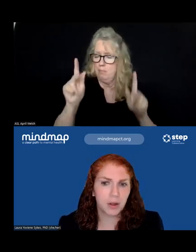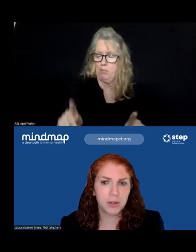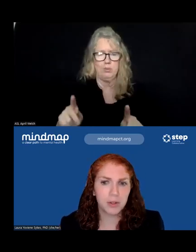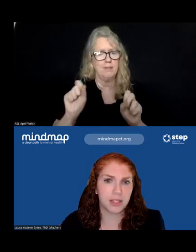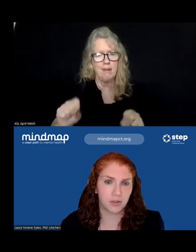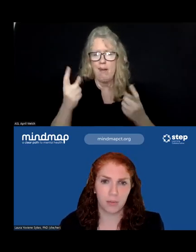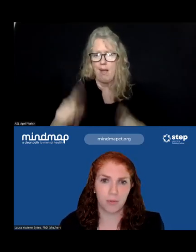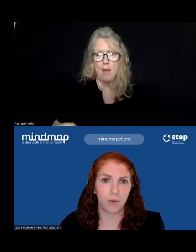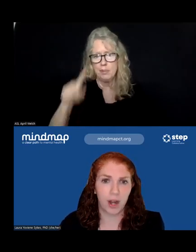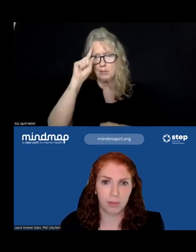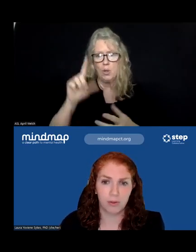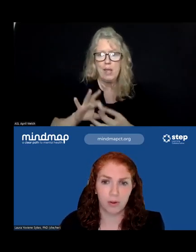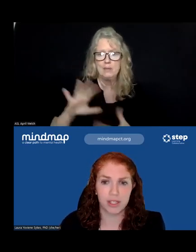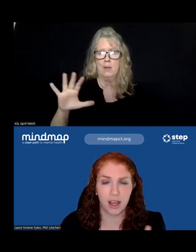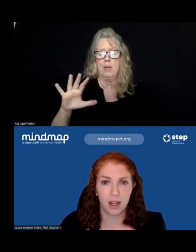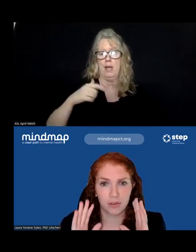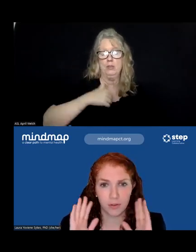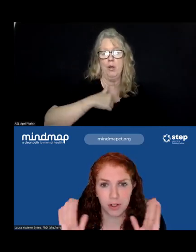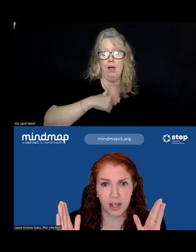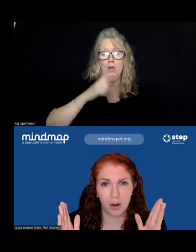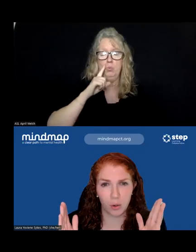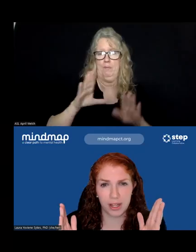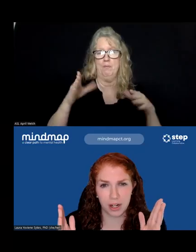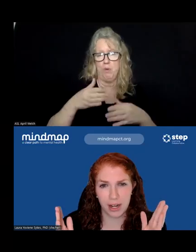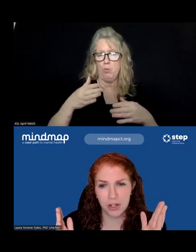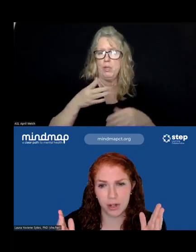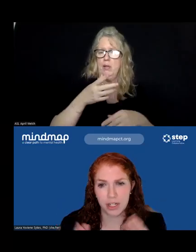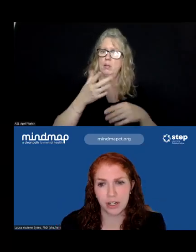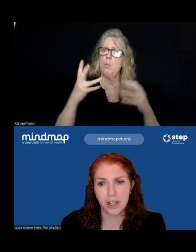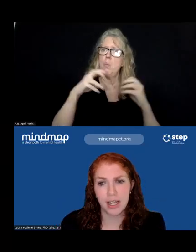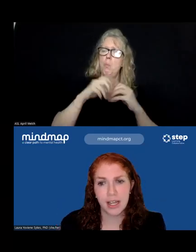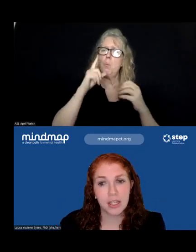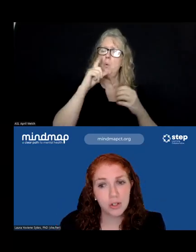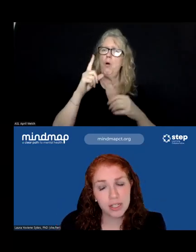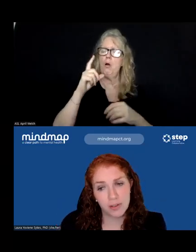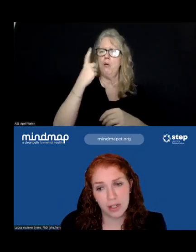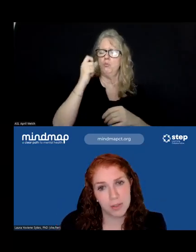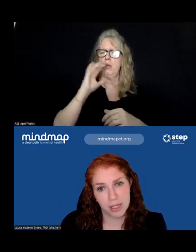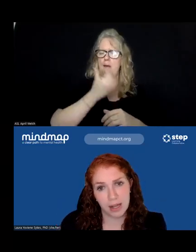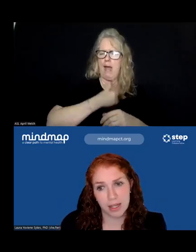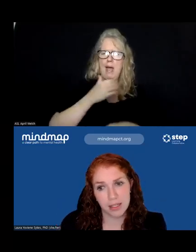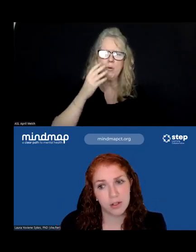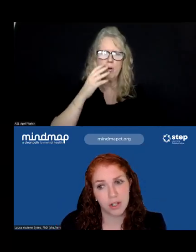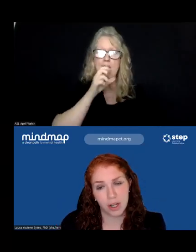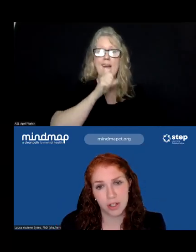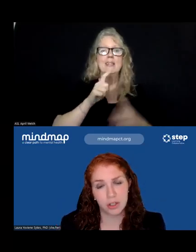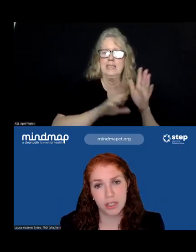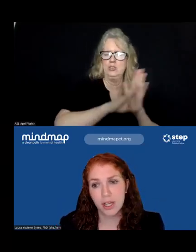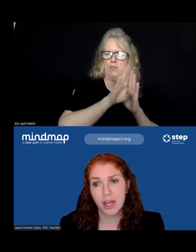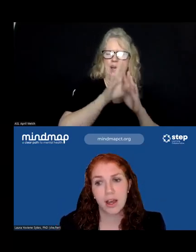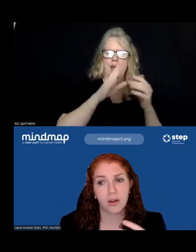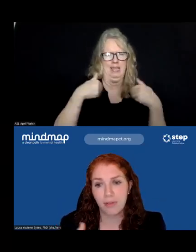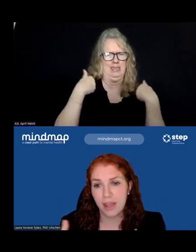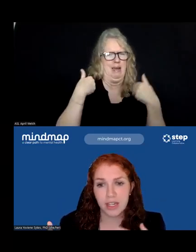so psychosis, what I'm going to be focusing on, and for you to kind of orient our age range here, it usually develops in adolescence or young